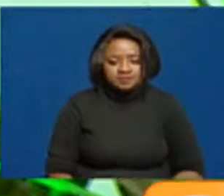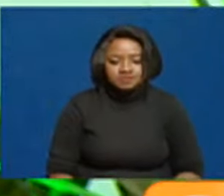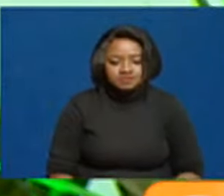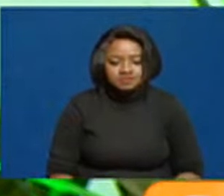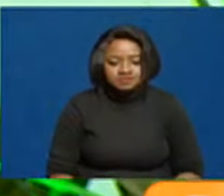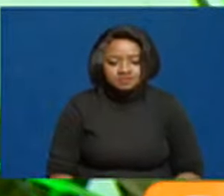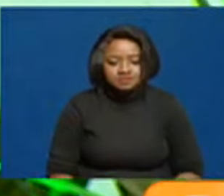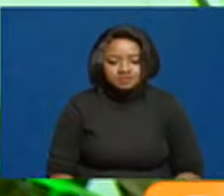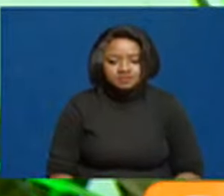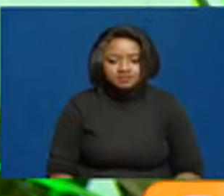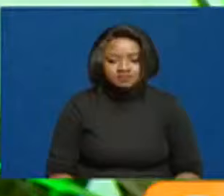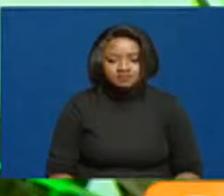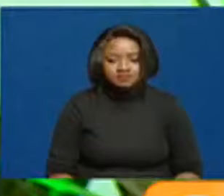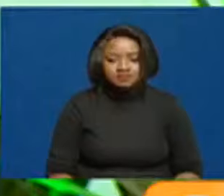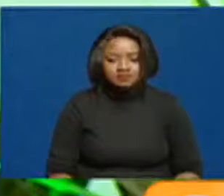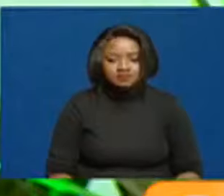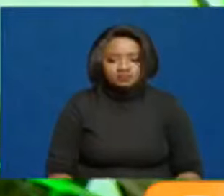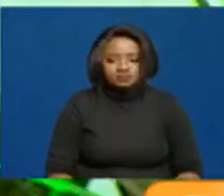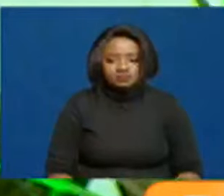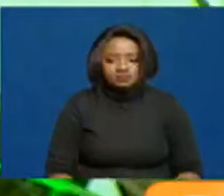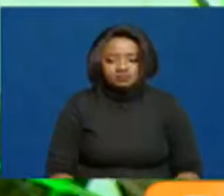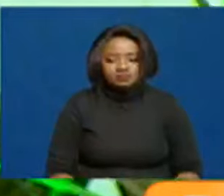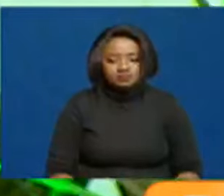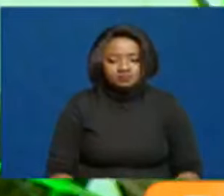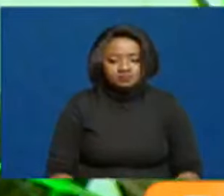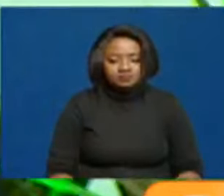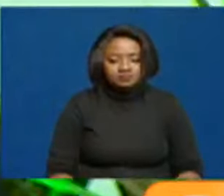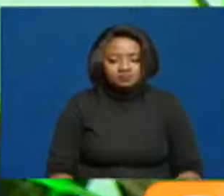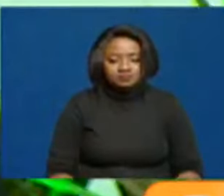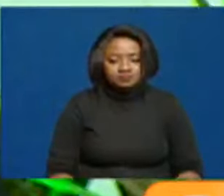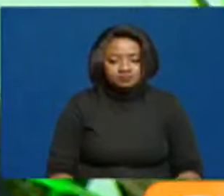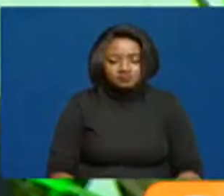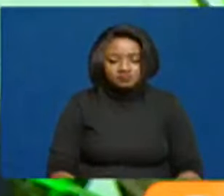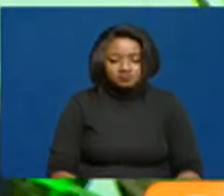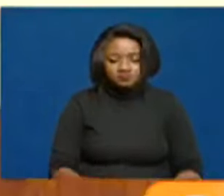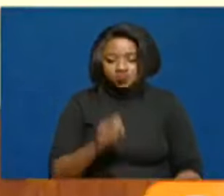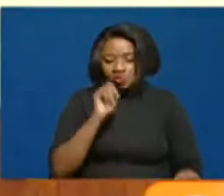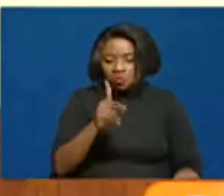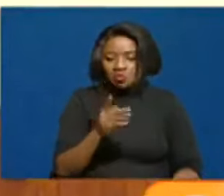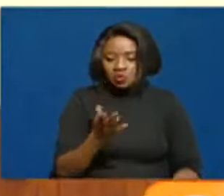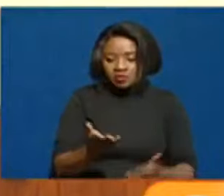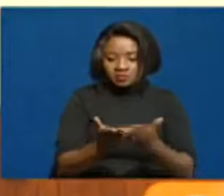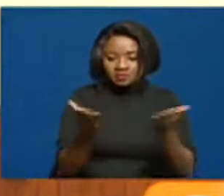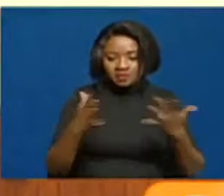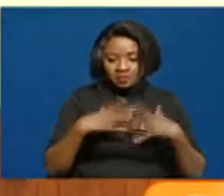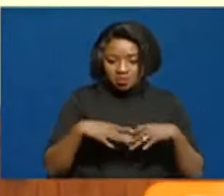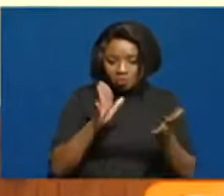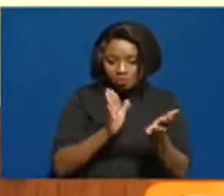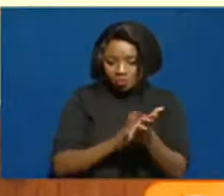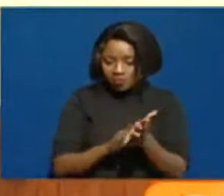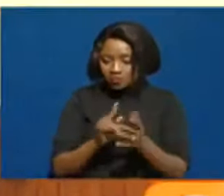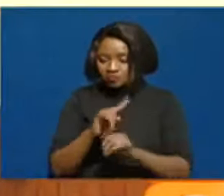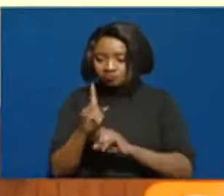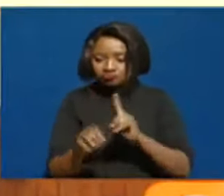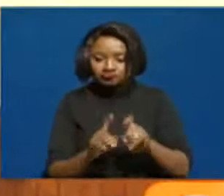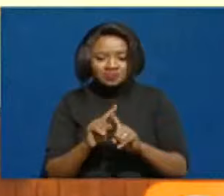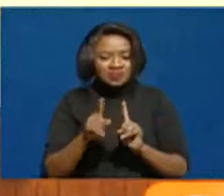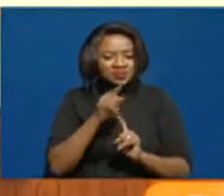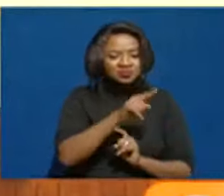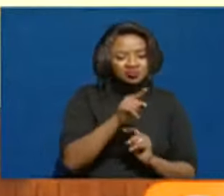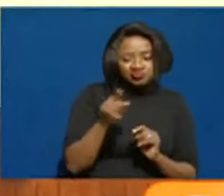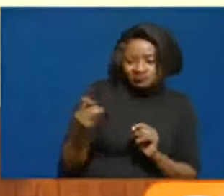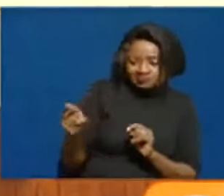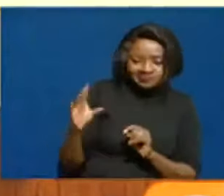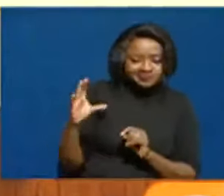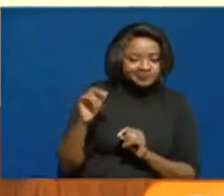policies and structures to manage this. I'd like to open the floor for comments or questions. But before I do that, Solomon, with that statistics that